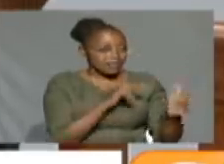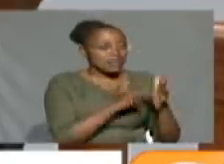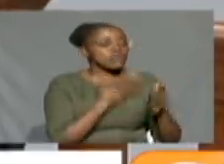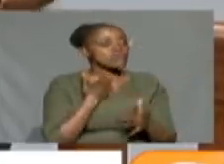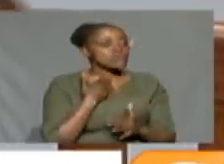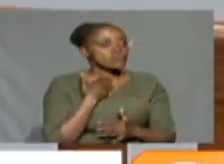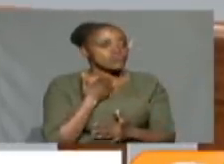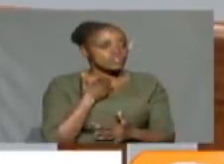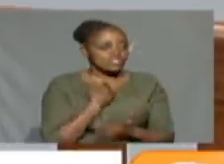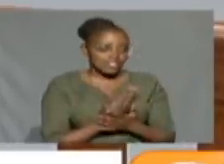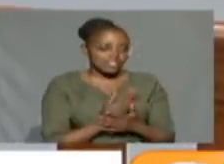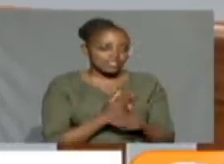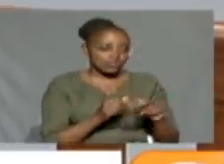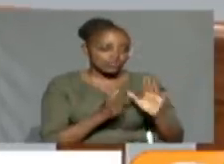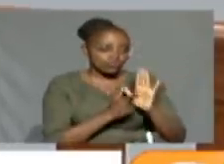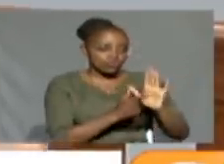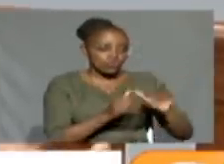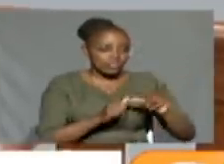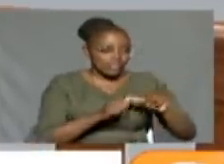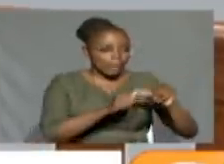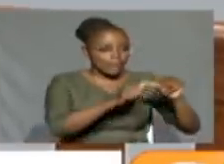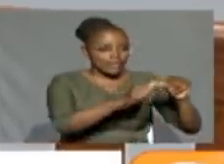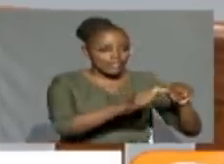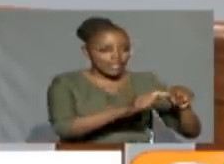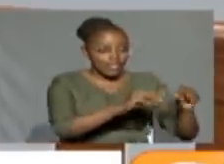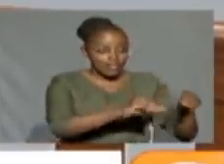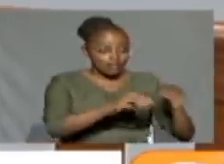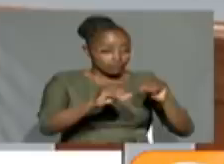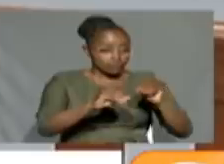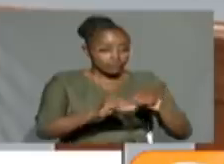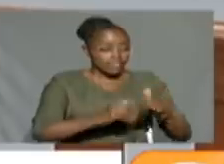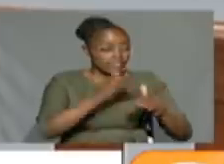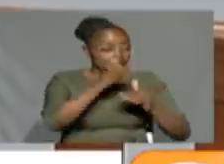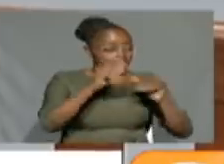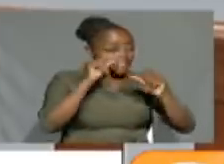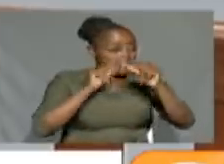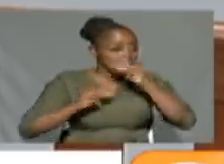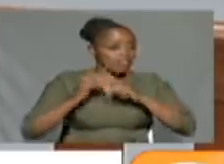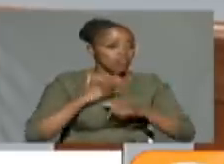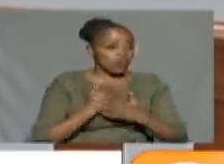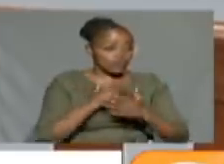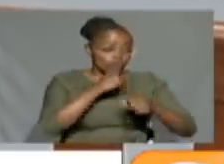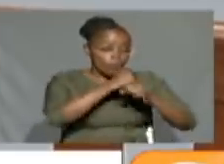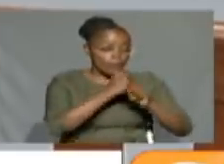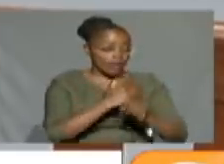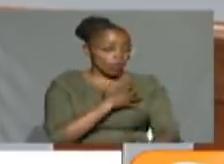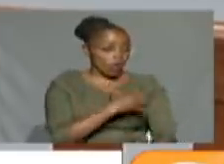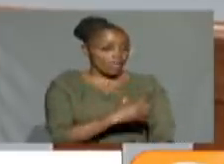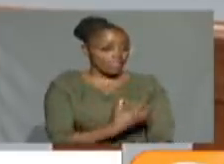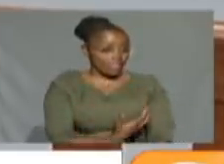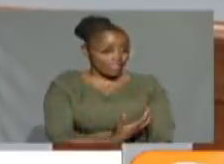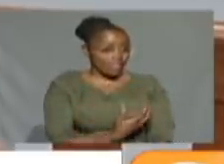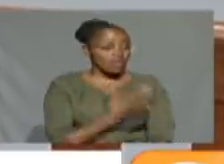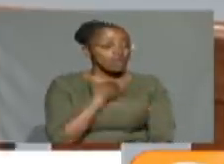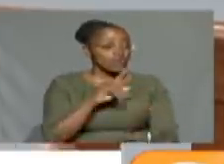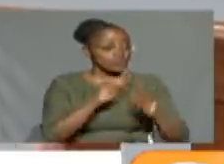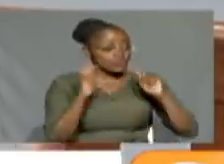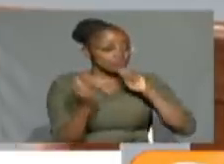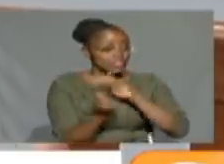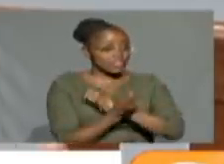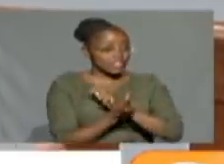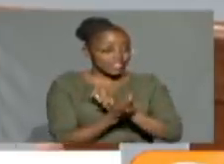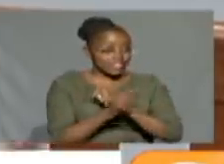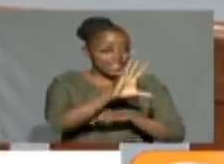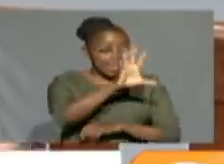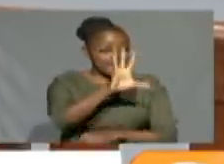to show stability. As we moved on, the next generation wanted to create wealth. They wanted to change the